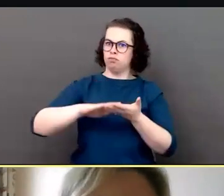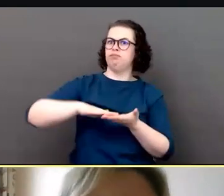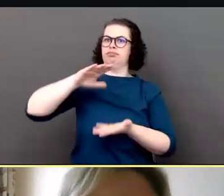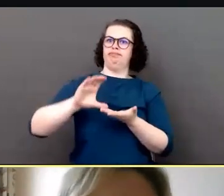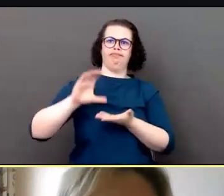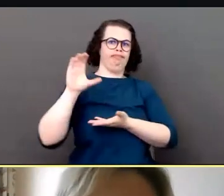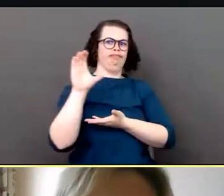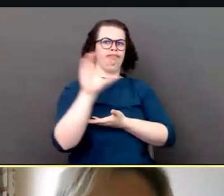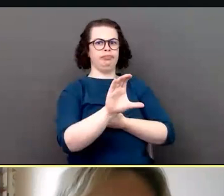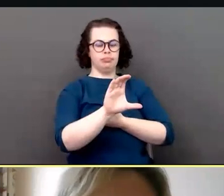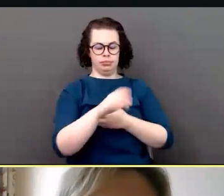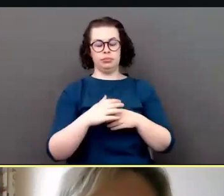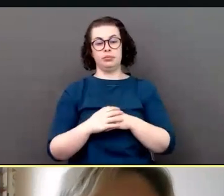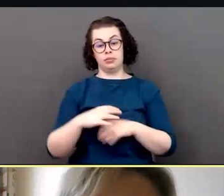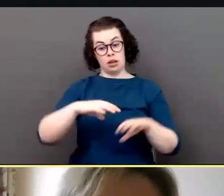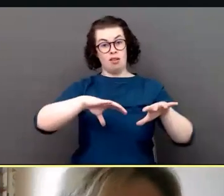the public procurement